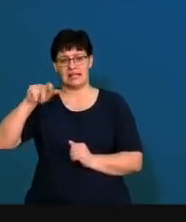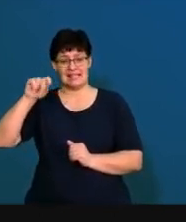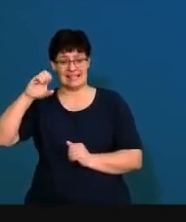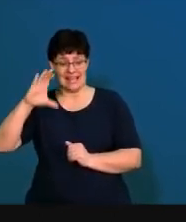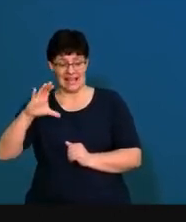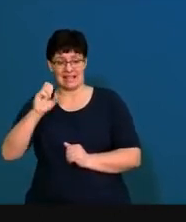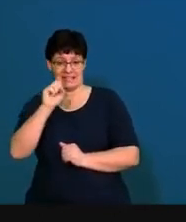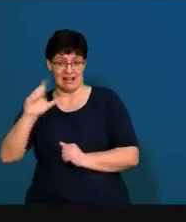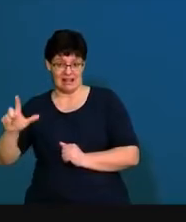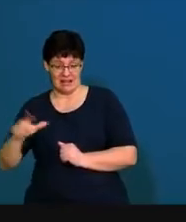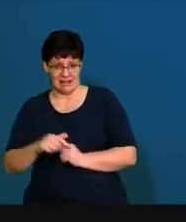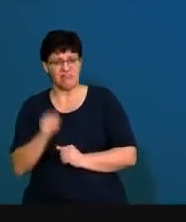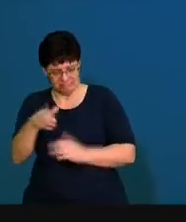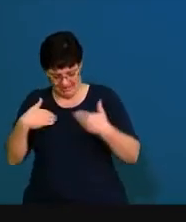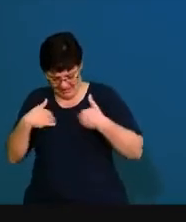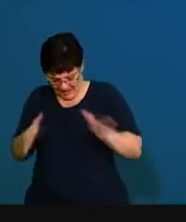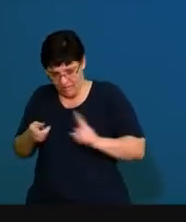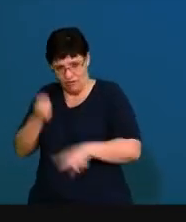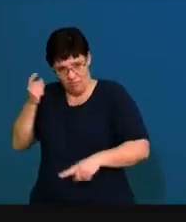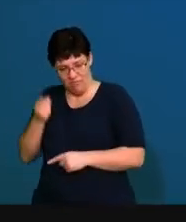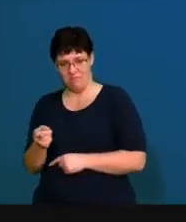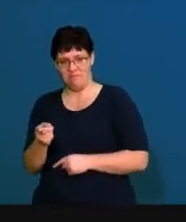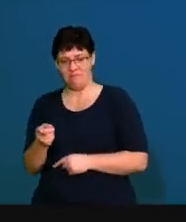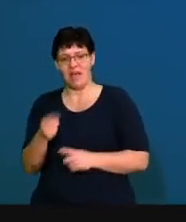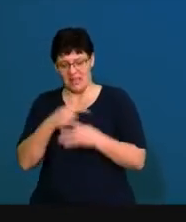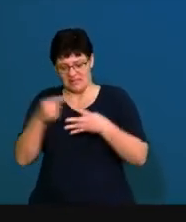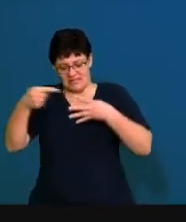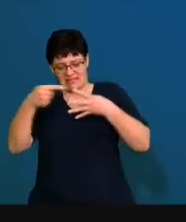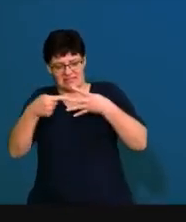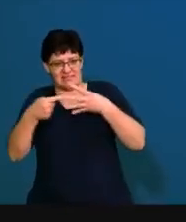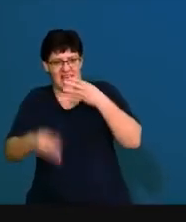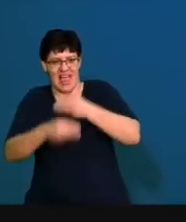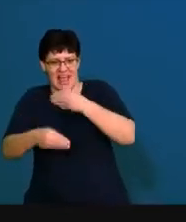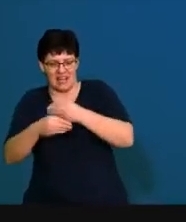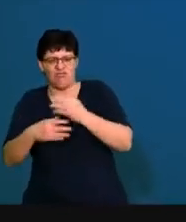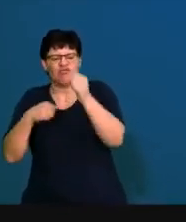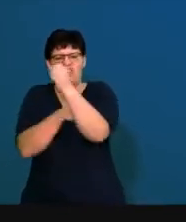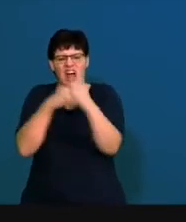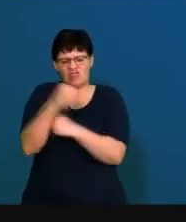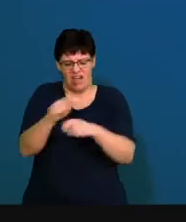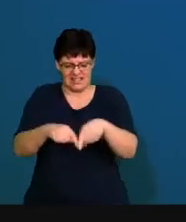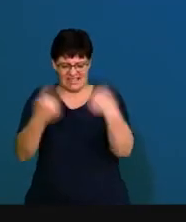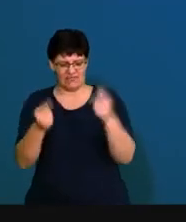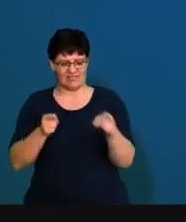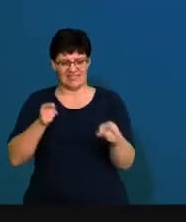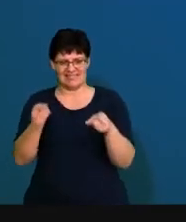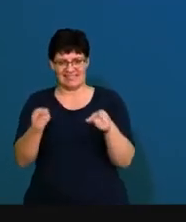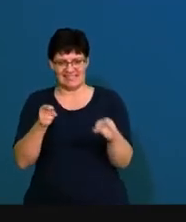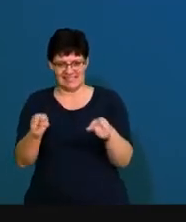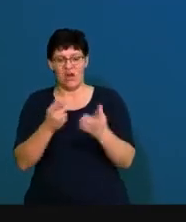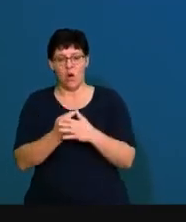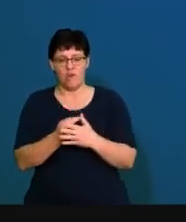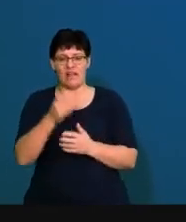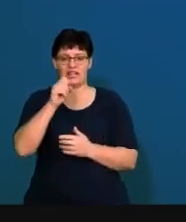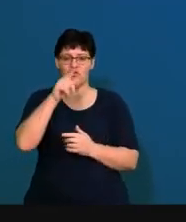is classification. That's where it all starts. So these are the components or some of the structural differences that exist